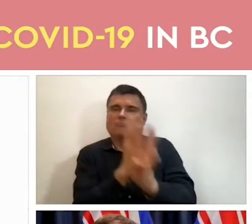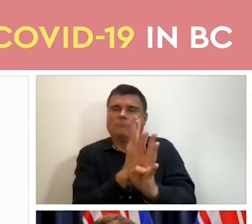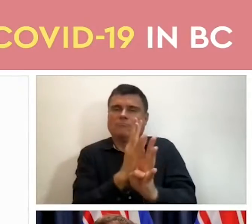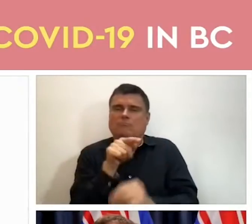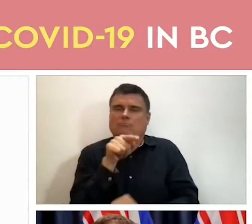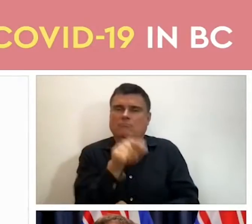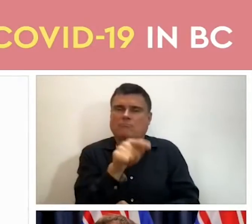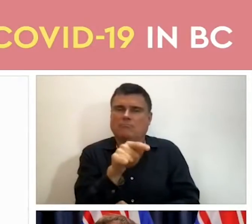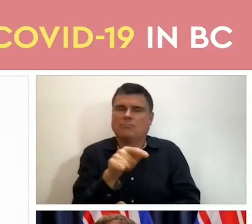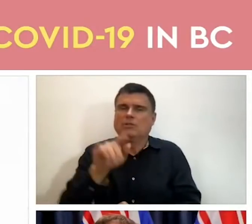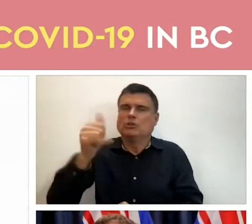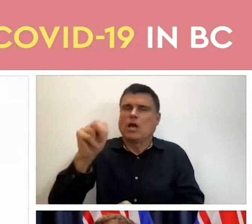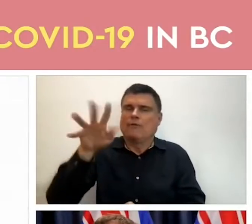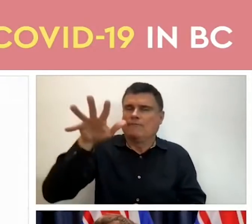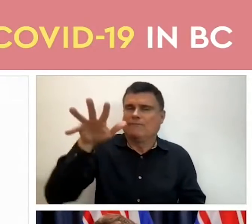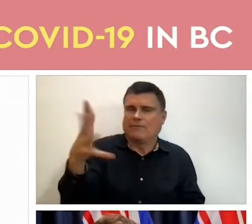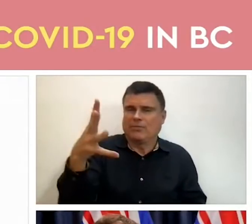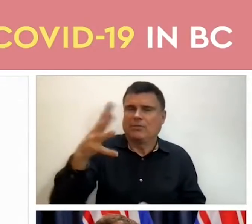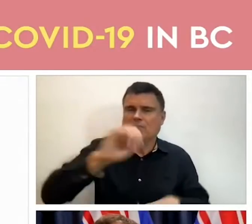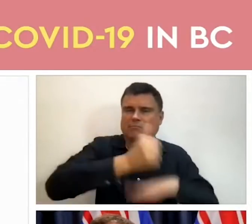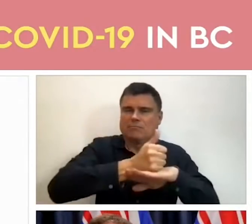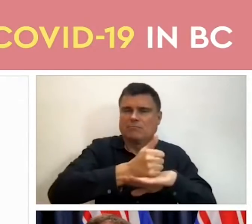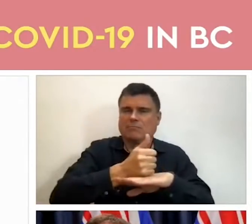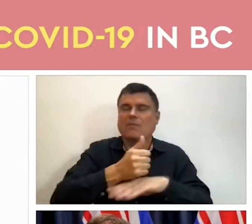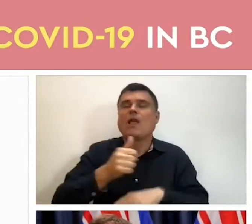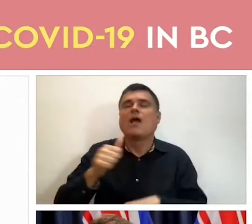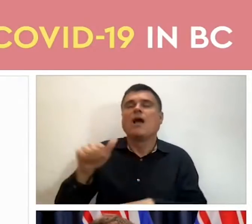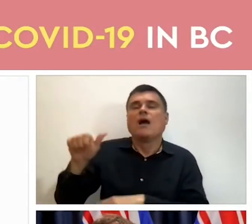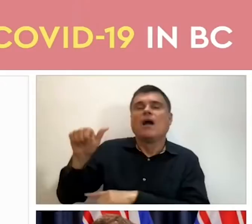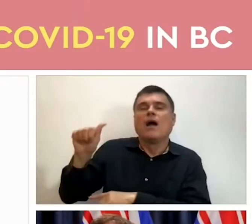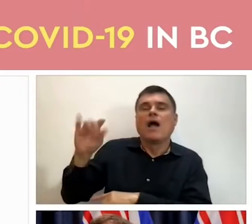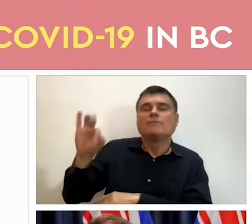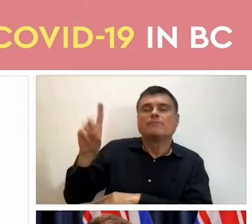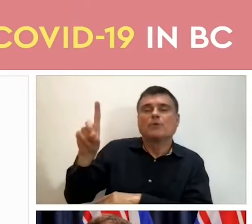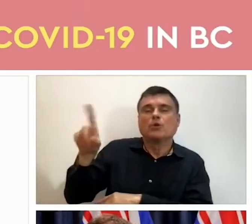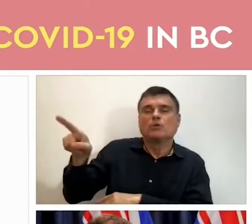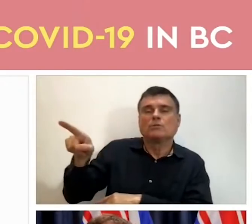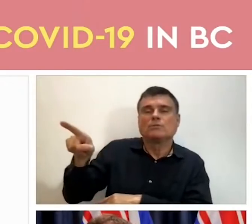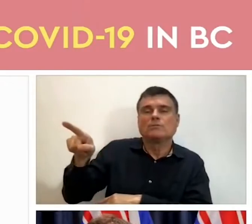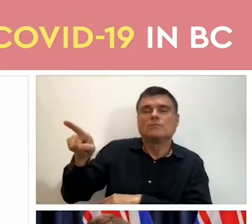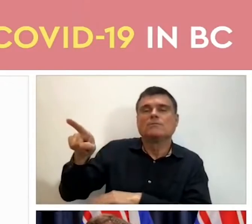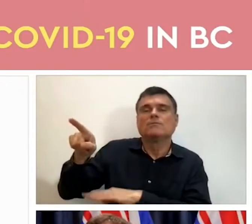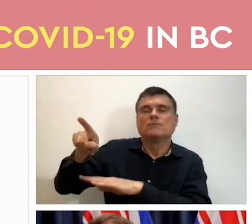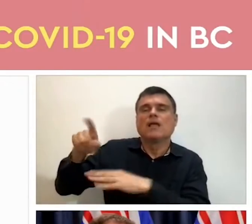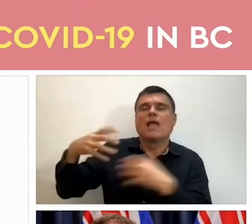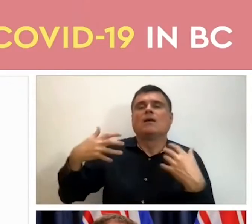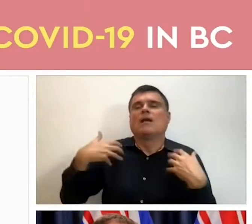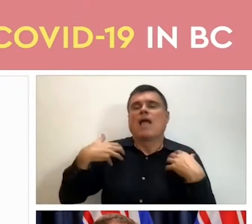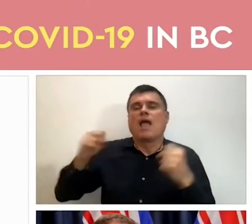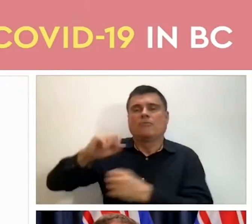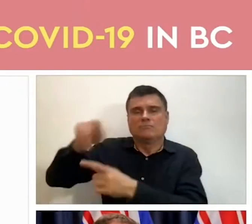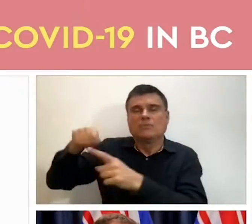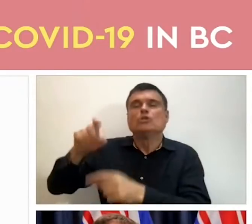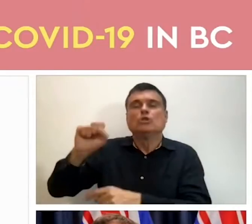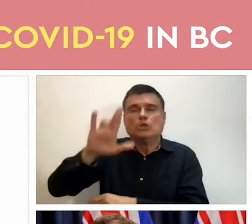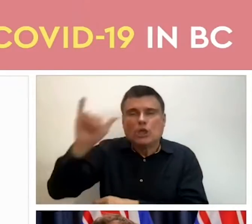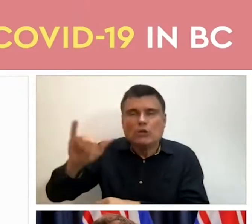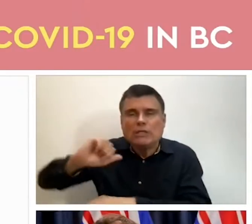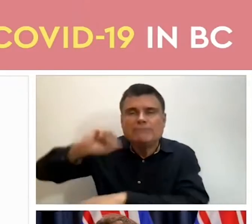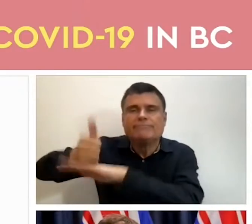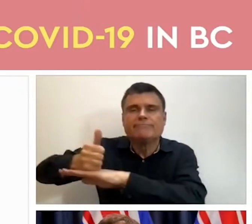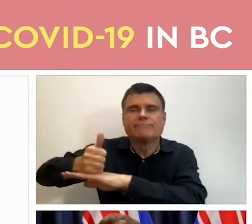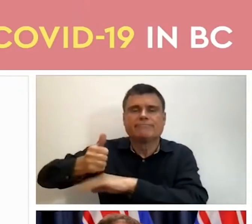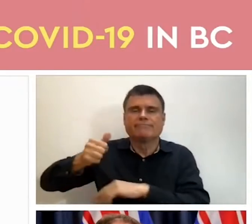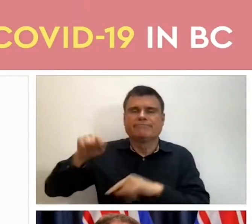Health. Vancouver Island is securing mass vaccination sites, as is IHA, and Northern Health will be securing partners to deliver a